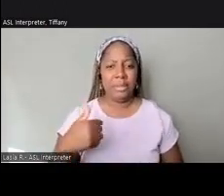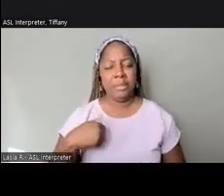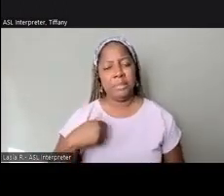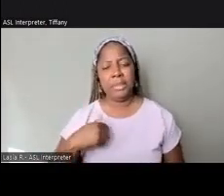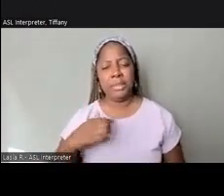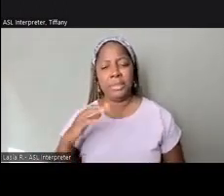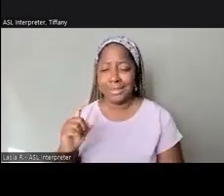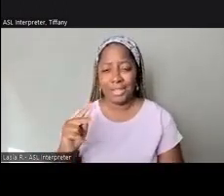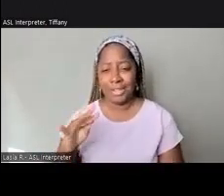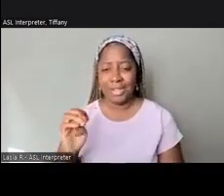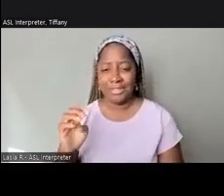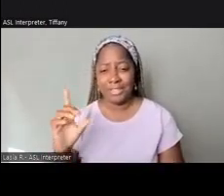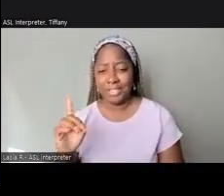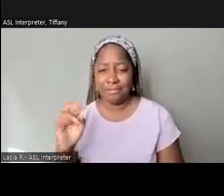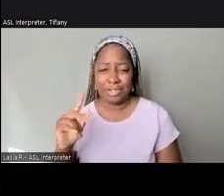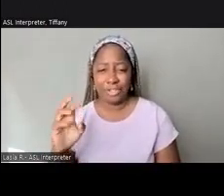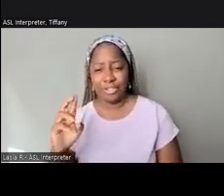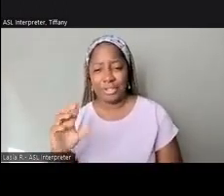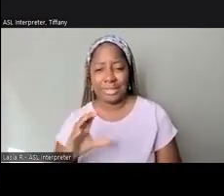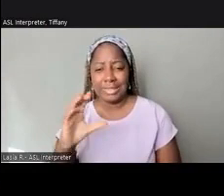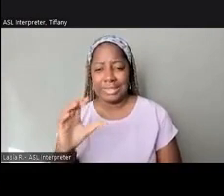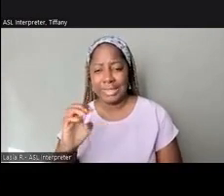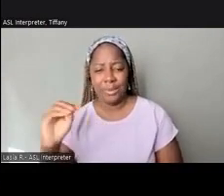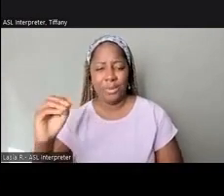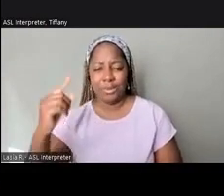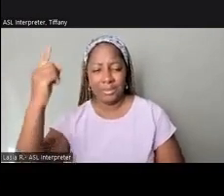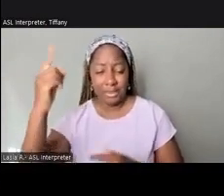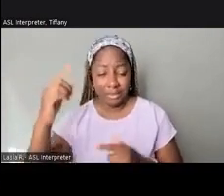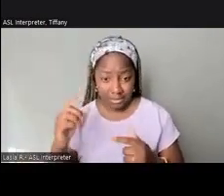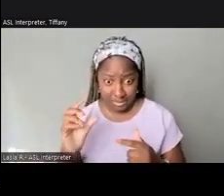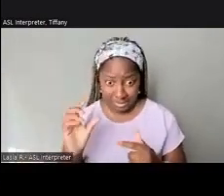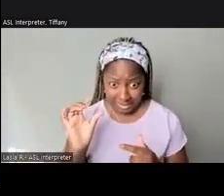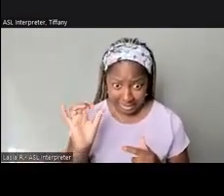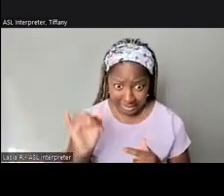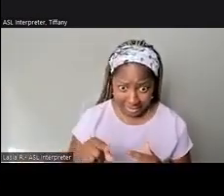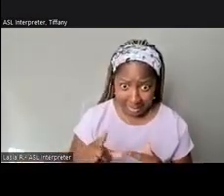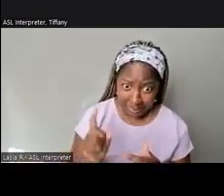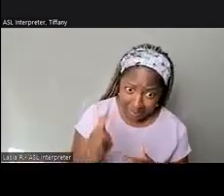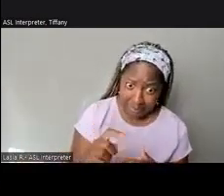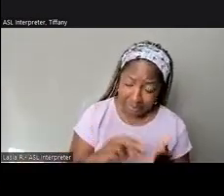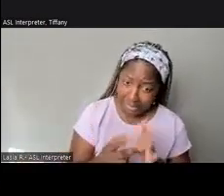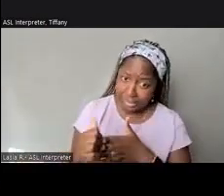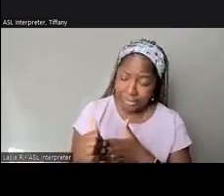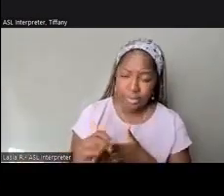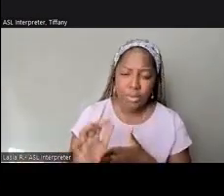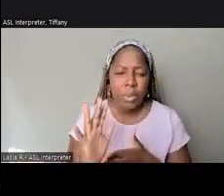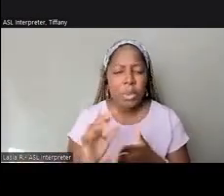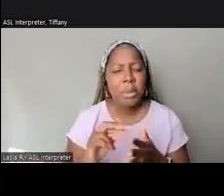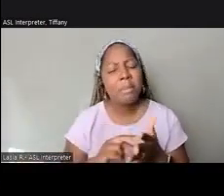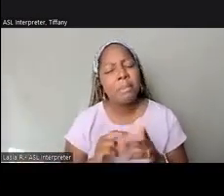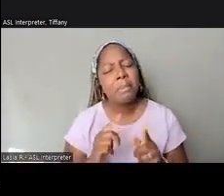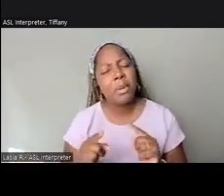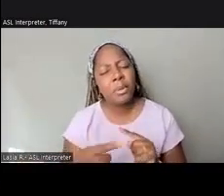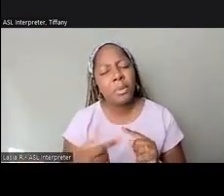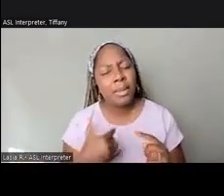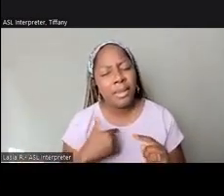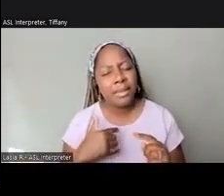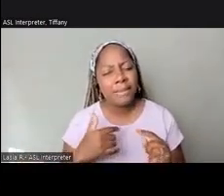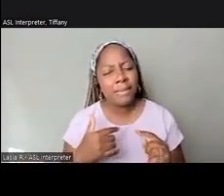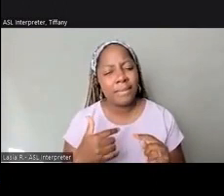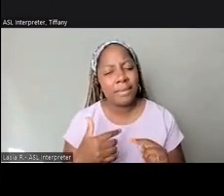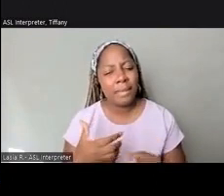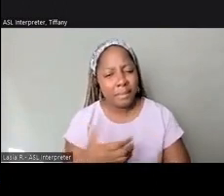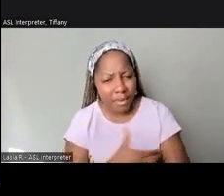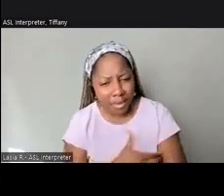but you have agency and access to power and influence that you can cultivate and use